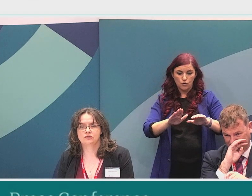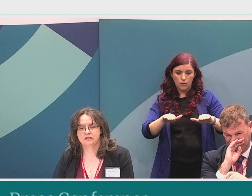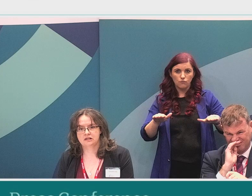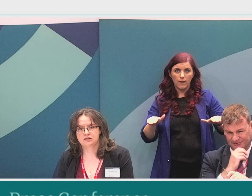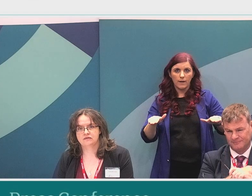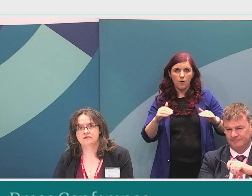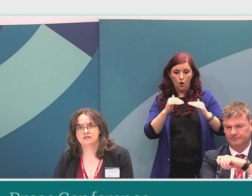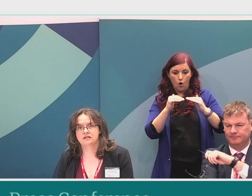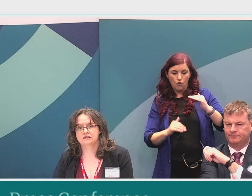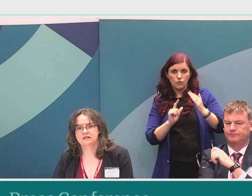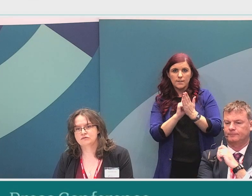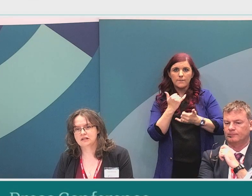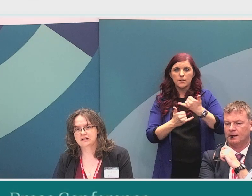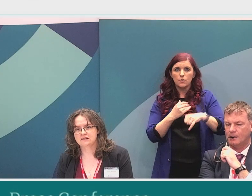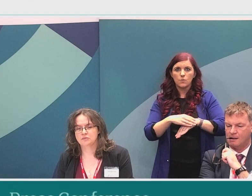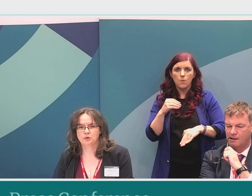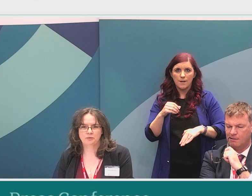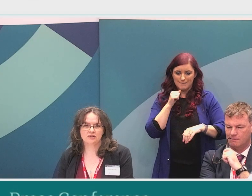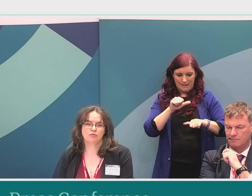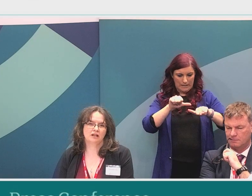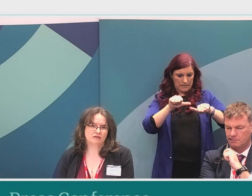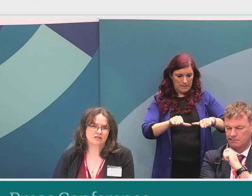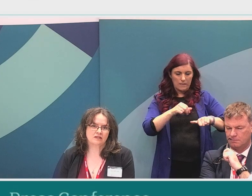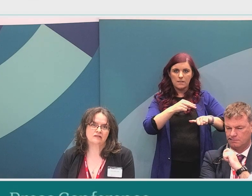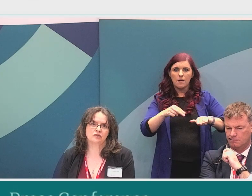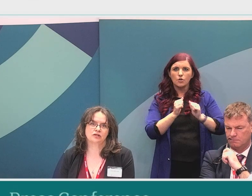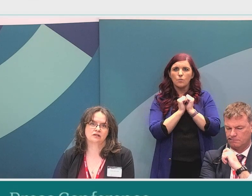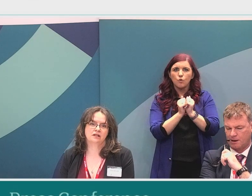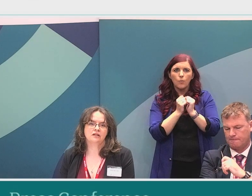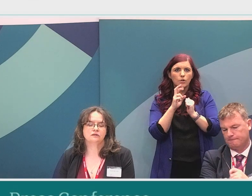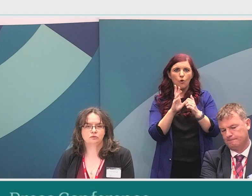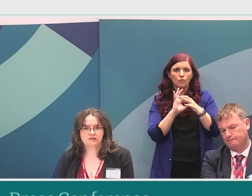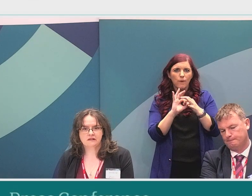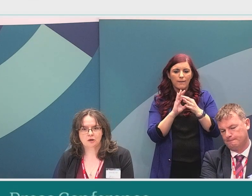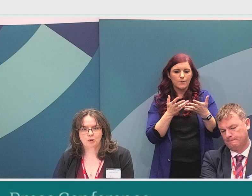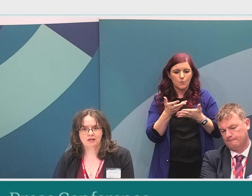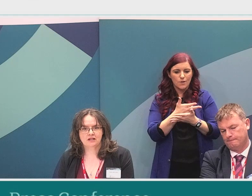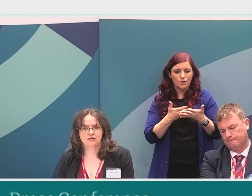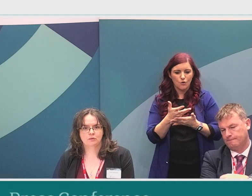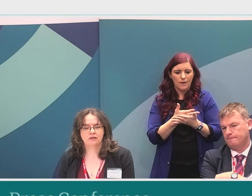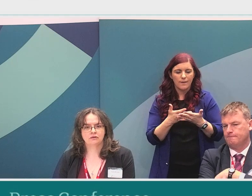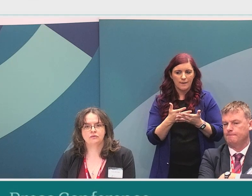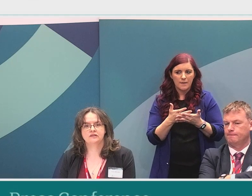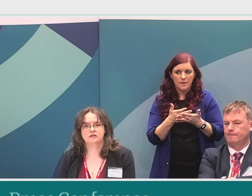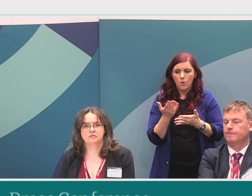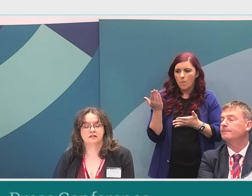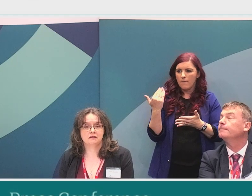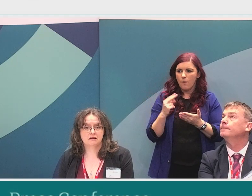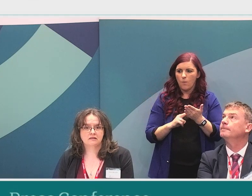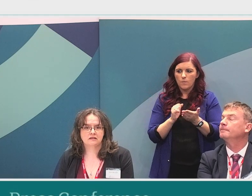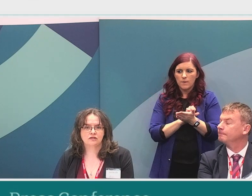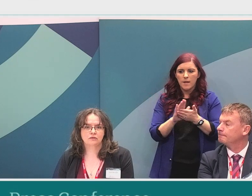under the age of 17, consent really isn't appropriate or relevant to the discussion. So you will see in our publication that we are using terms